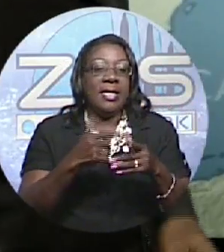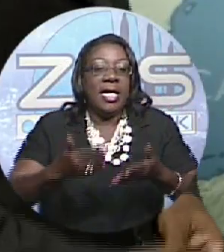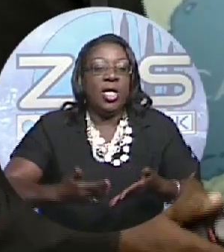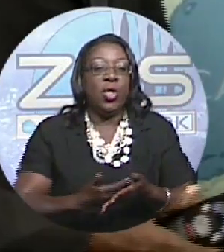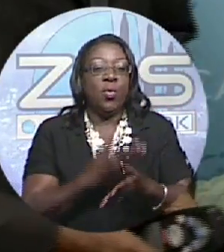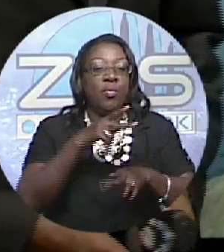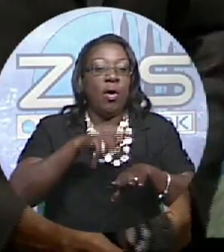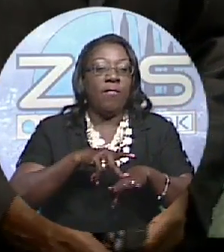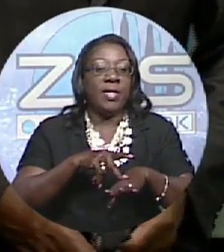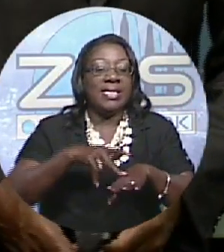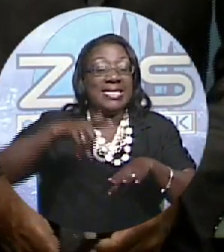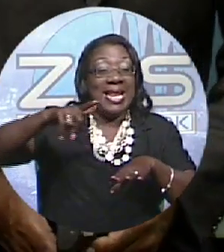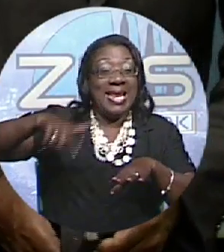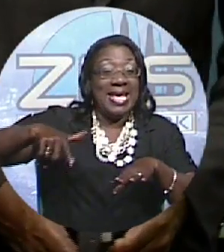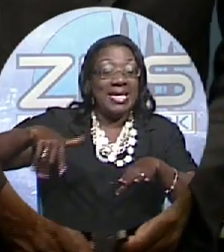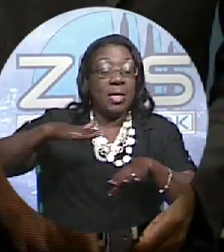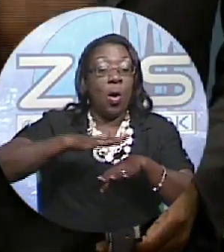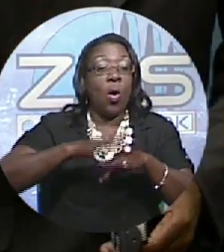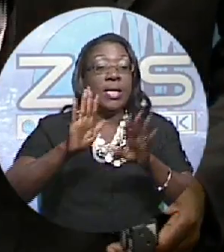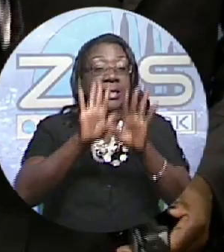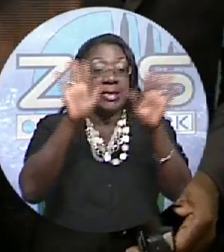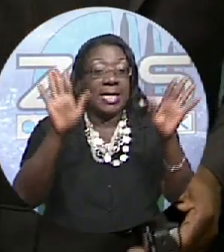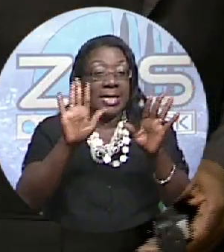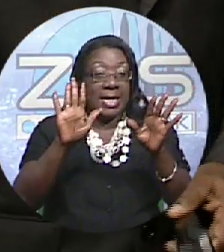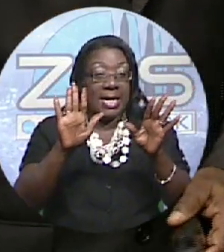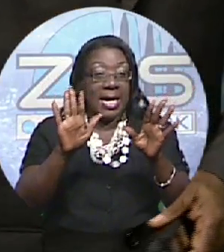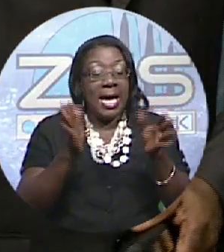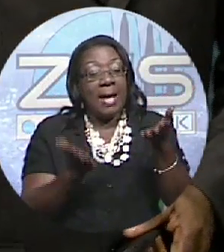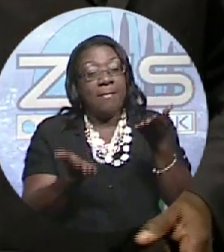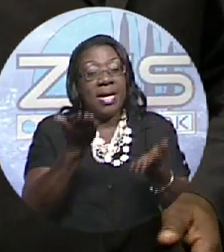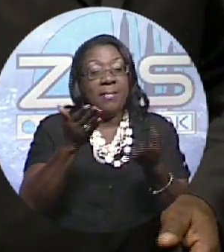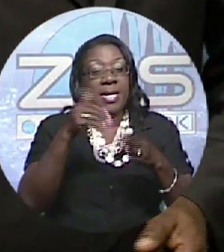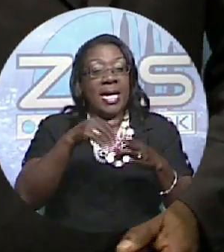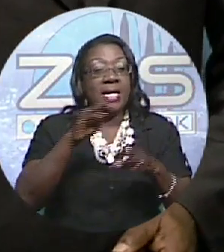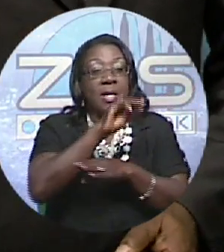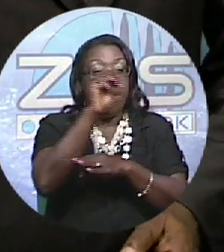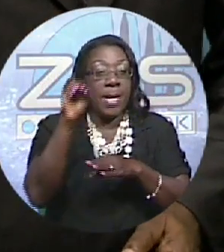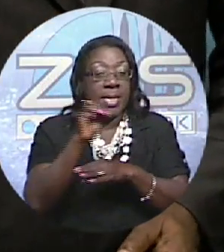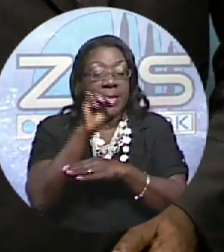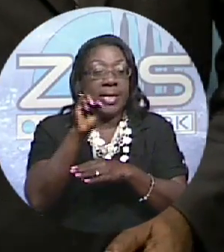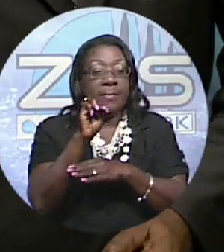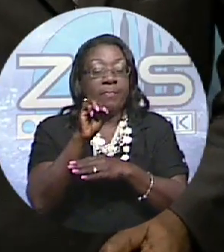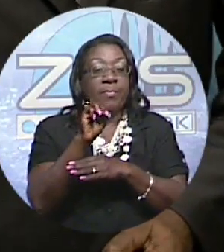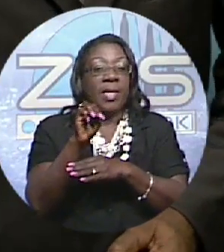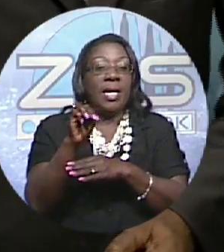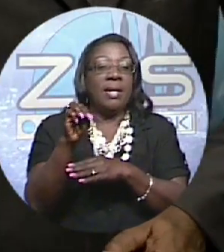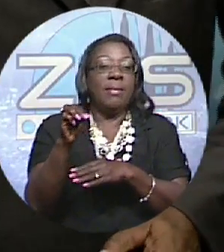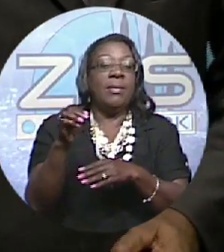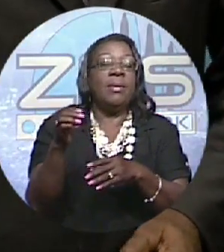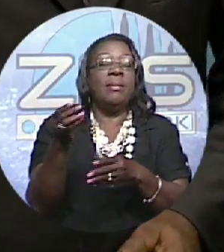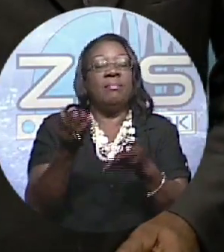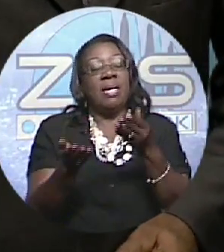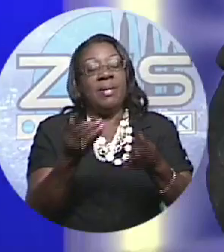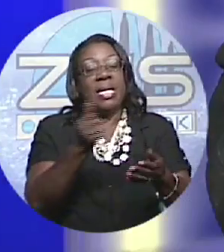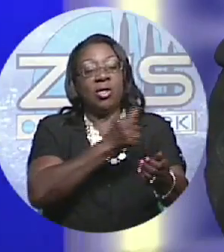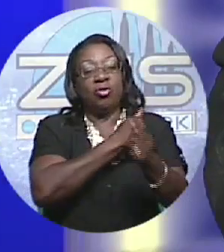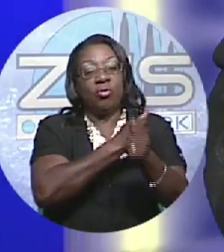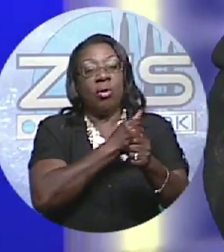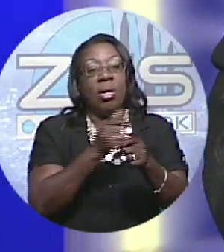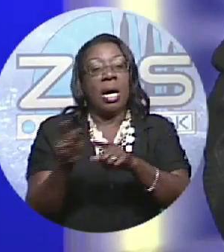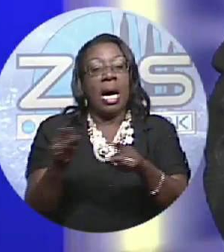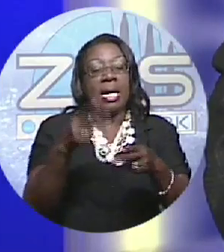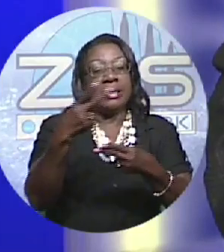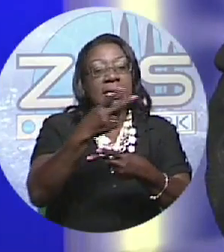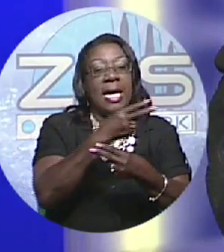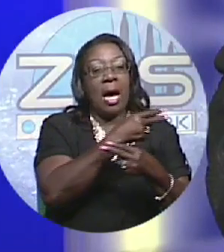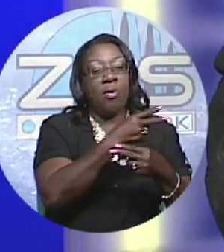area sometime late Sunday into Monday, possibly making hurricane status as it gets into some warmer waters. Chris? All right,